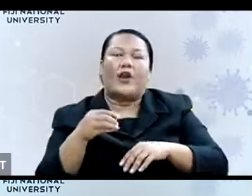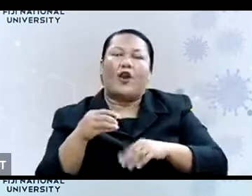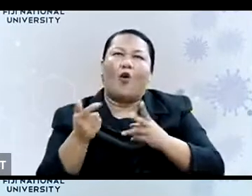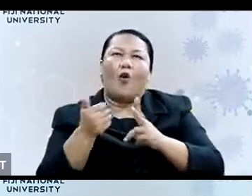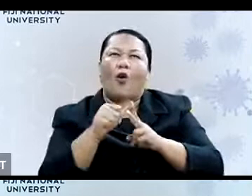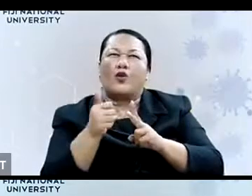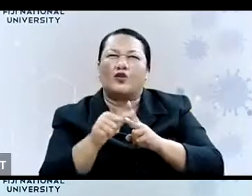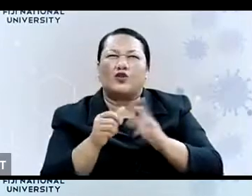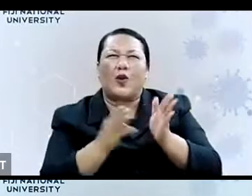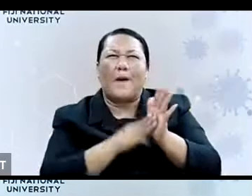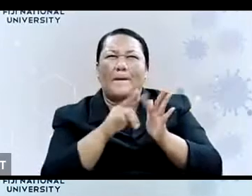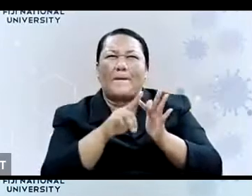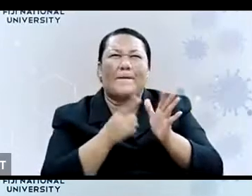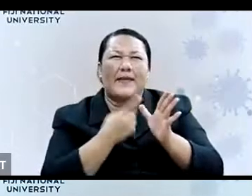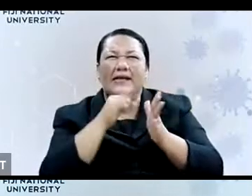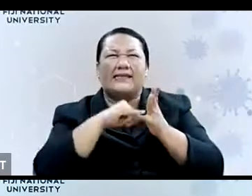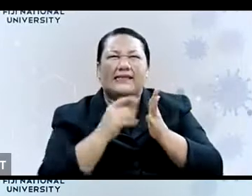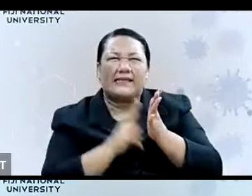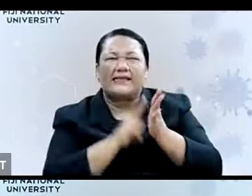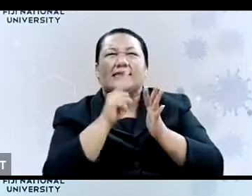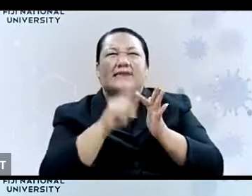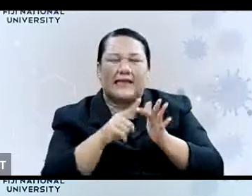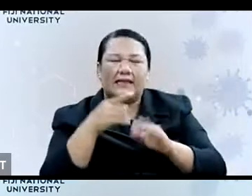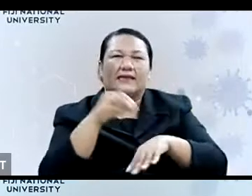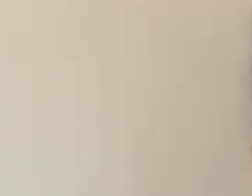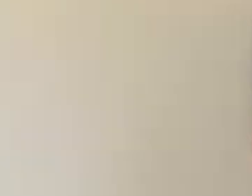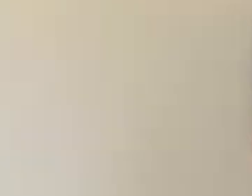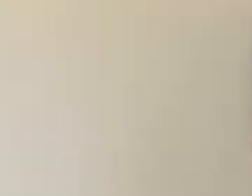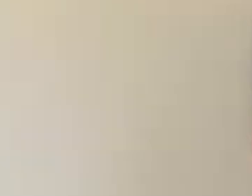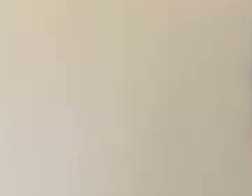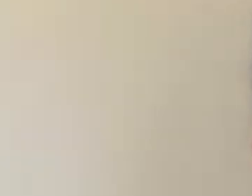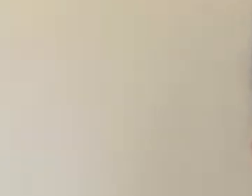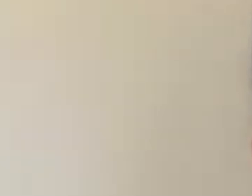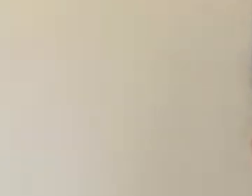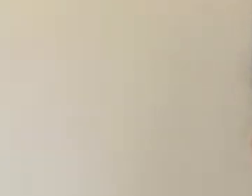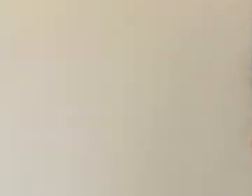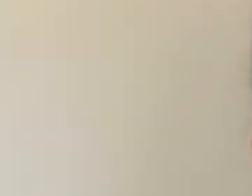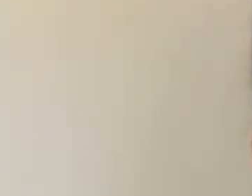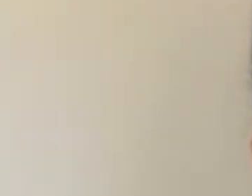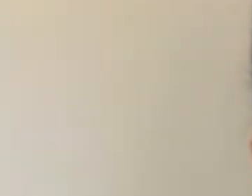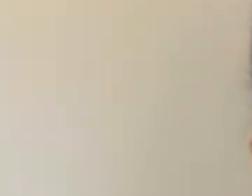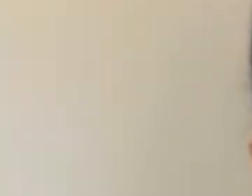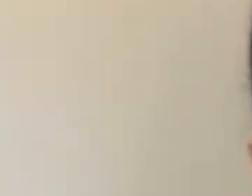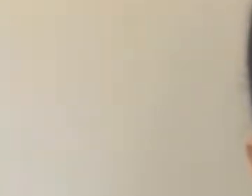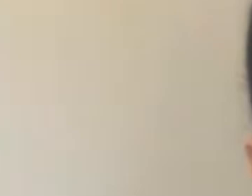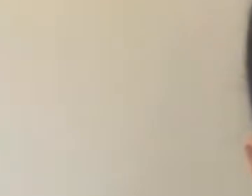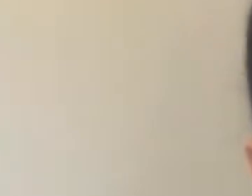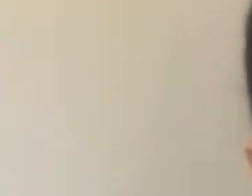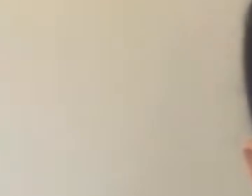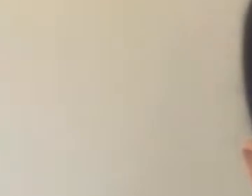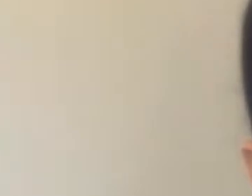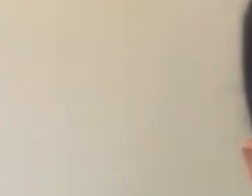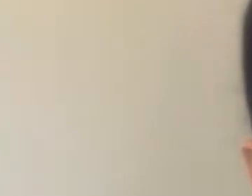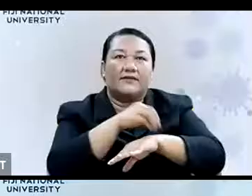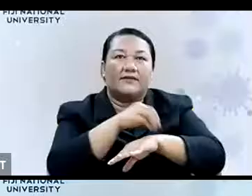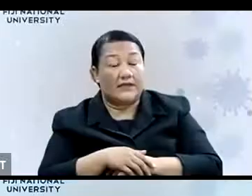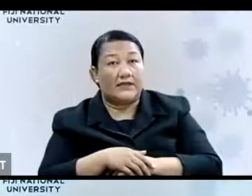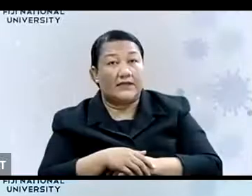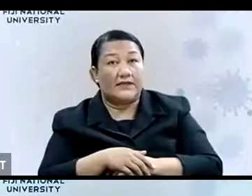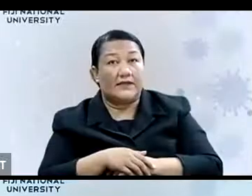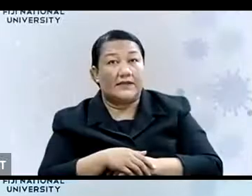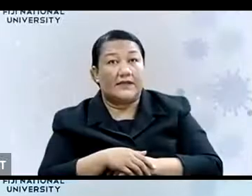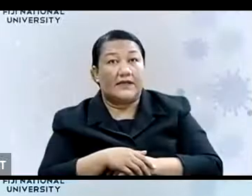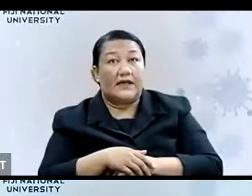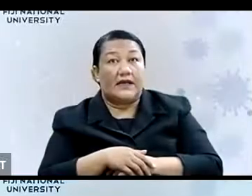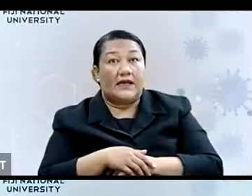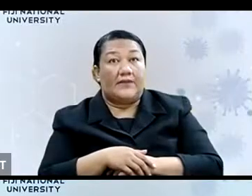seen with this outbreak is that we have been through certain forms of these lockdowns, but unfortunately there has